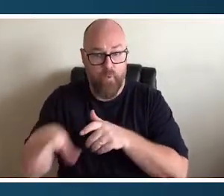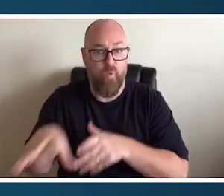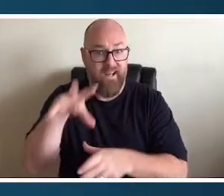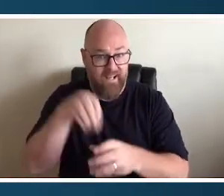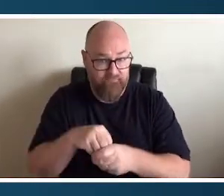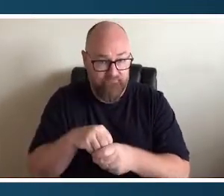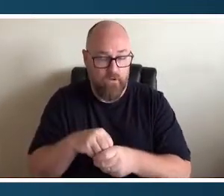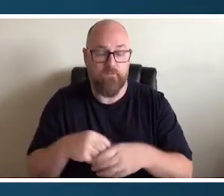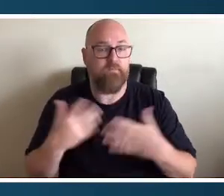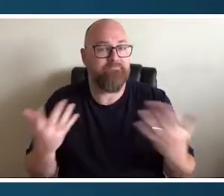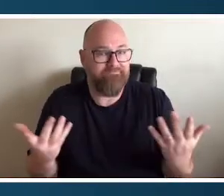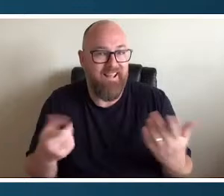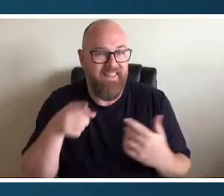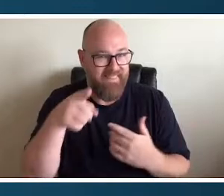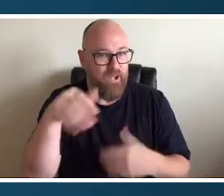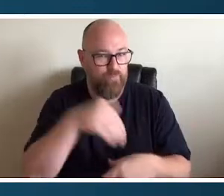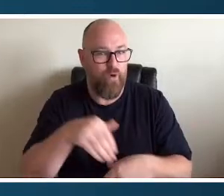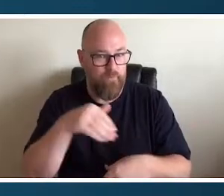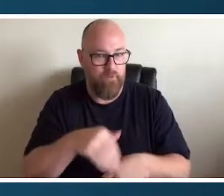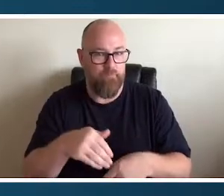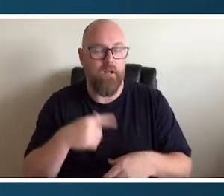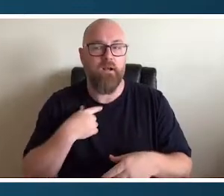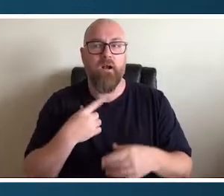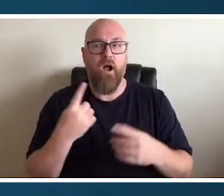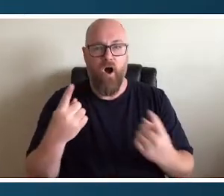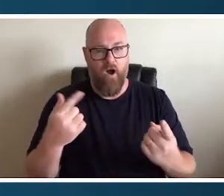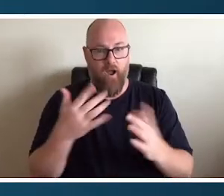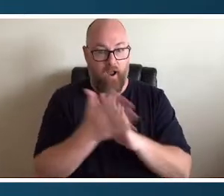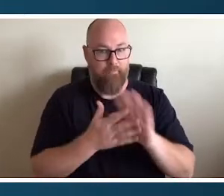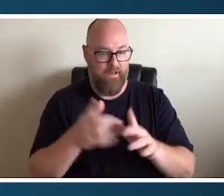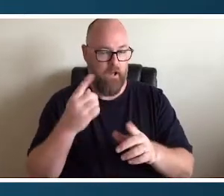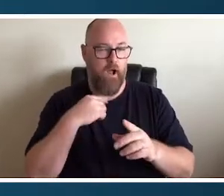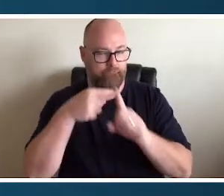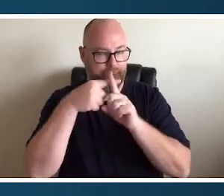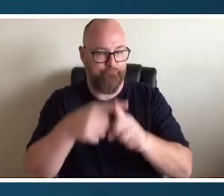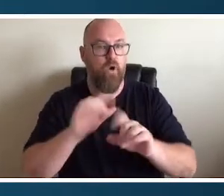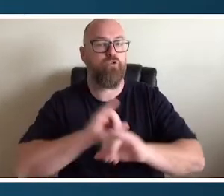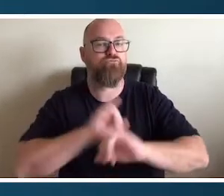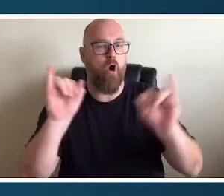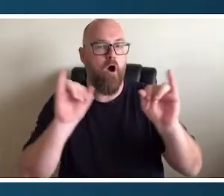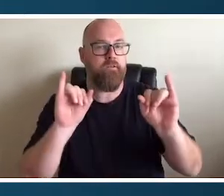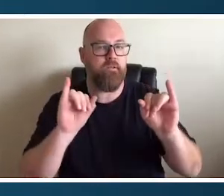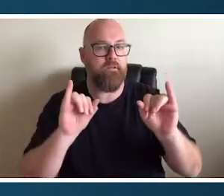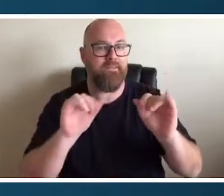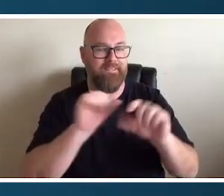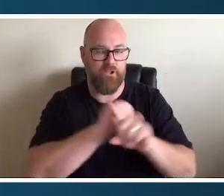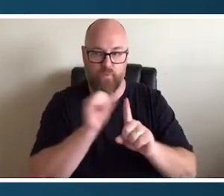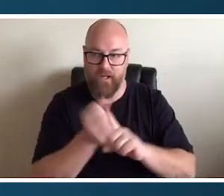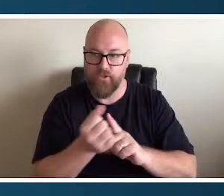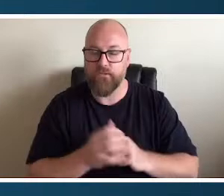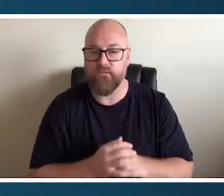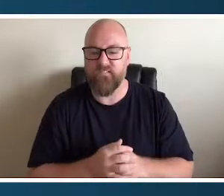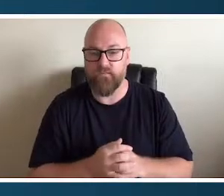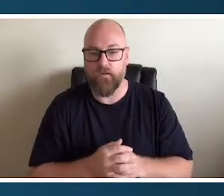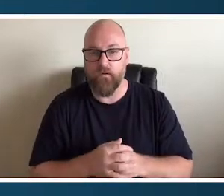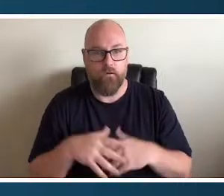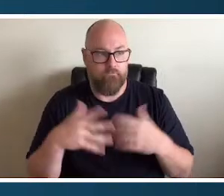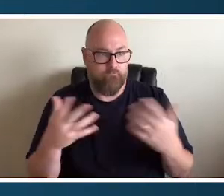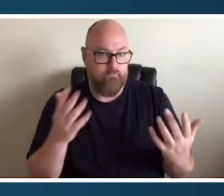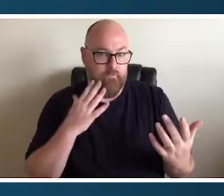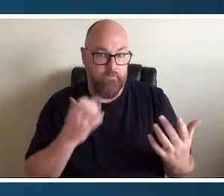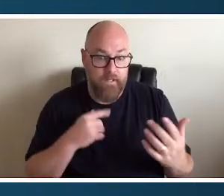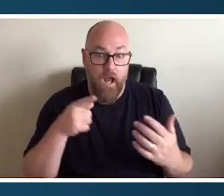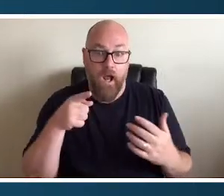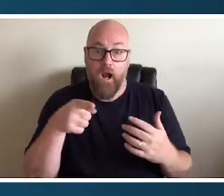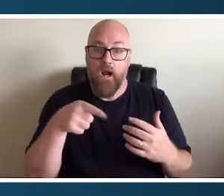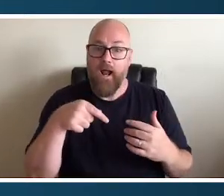the affected people I emphasize. Despite various efforts and pledges, the prevailing model of humanitarian